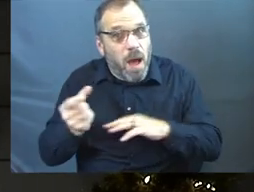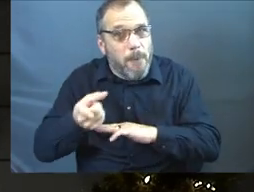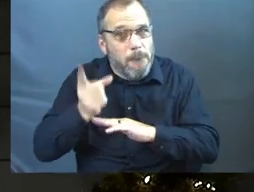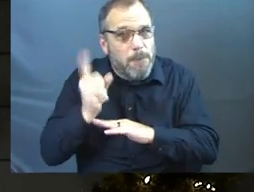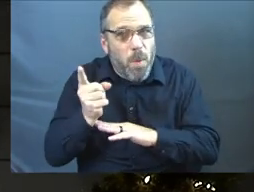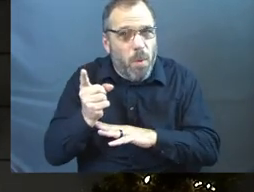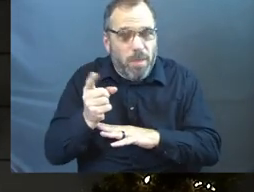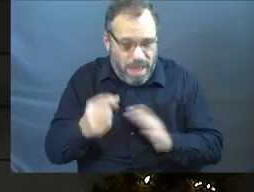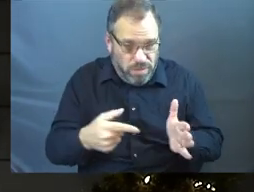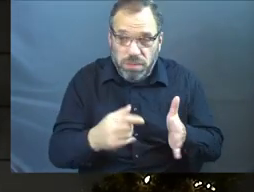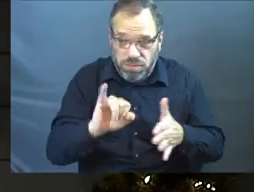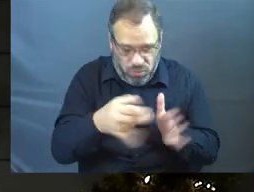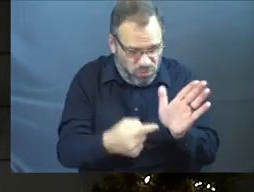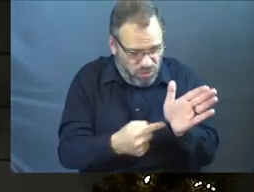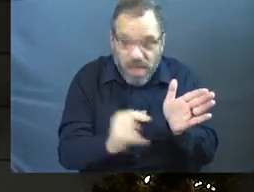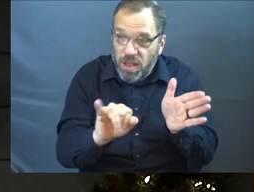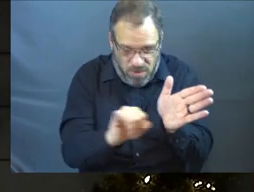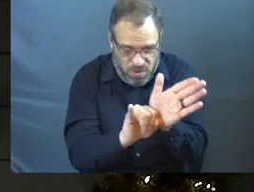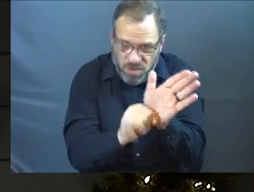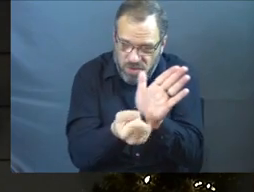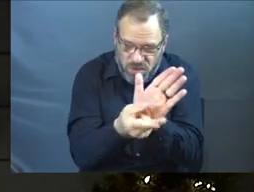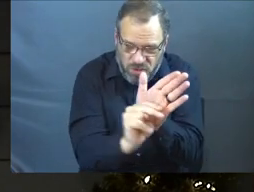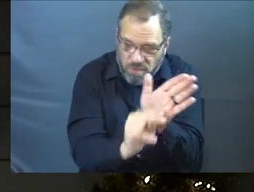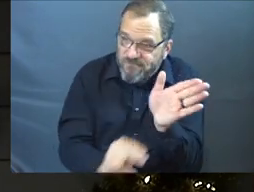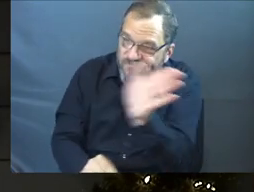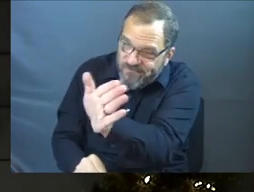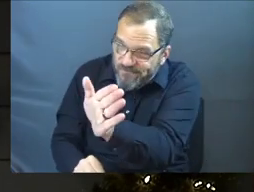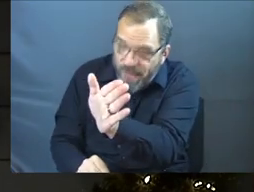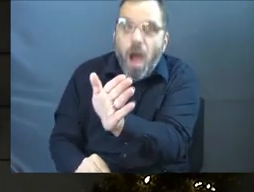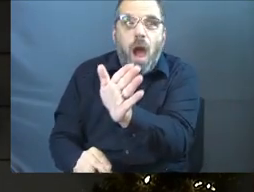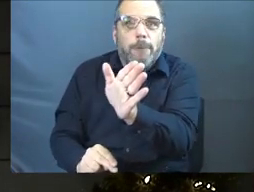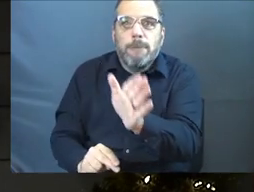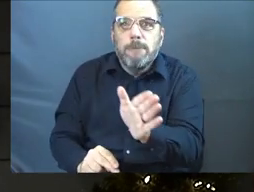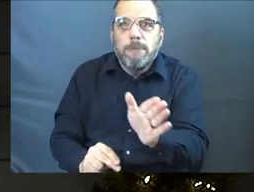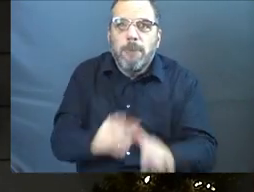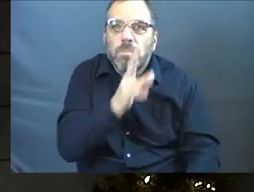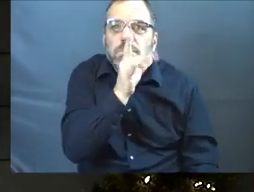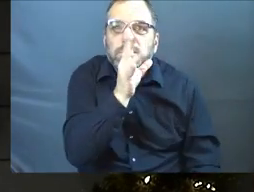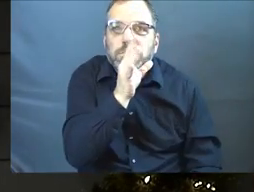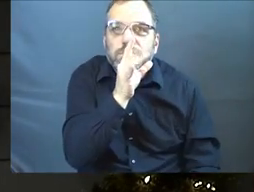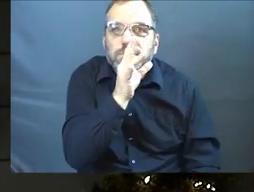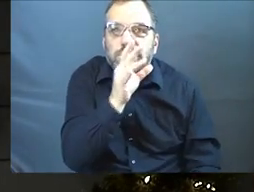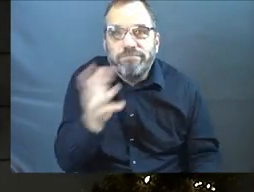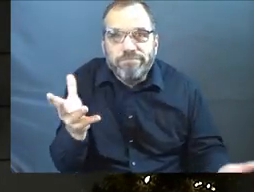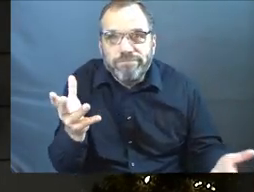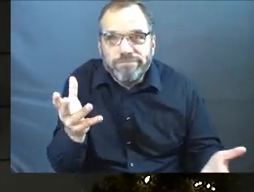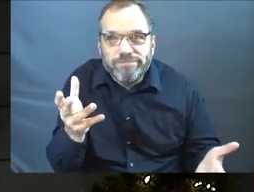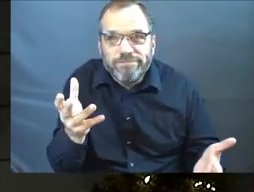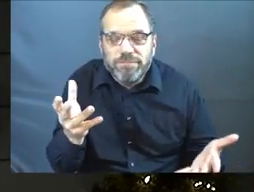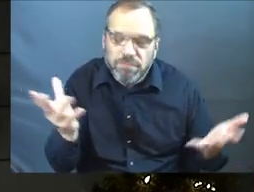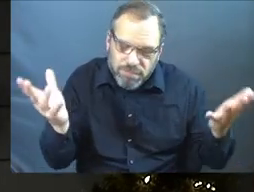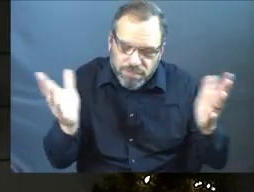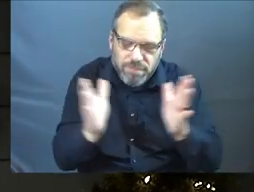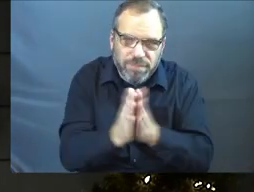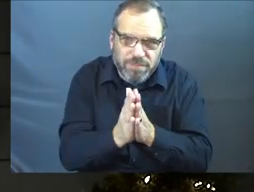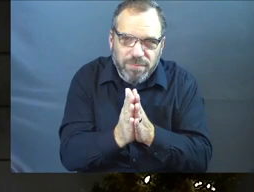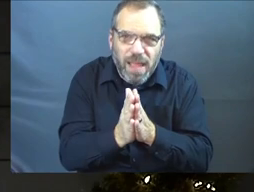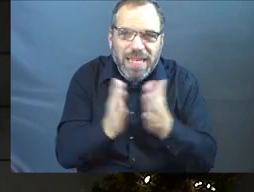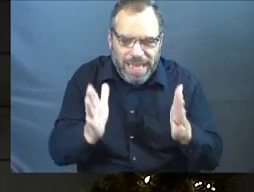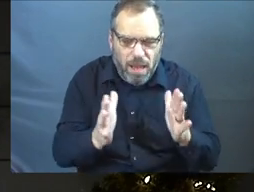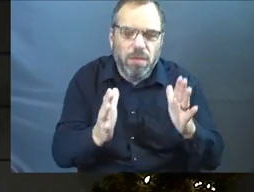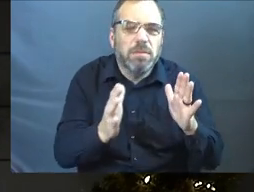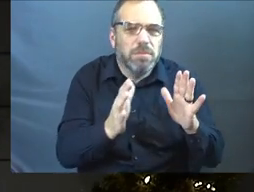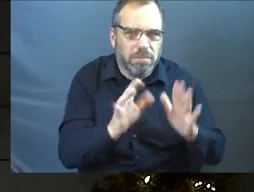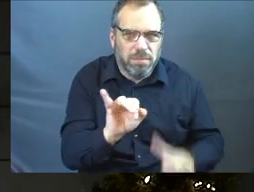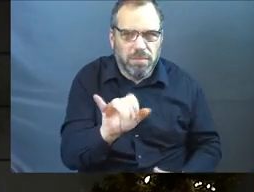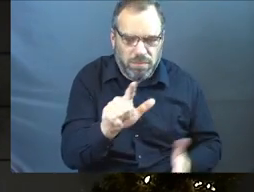Immediately after showing that and showing them his name is John, he could speak again. And here's what we're picking up in